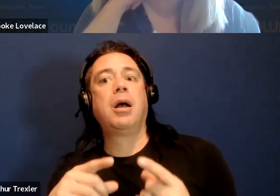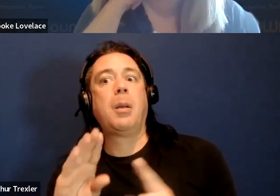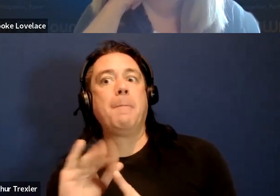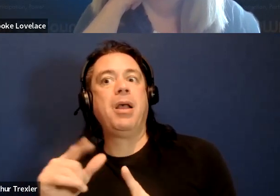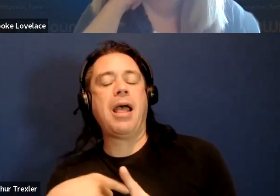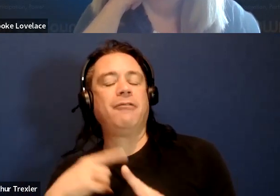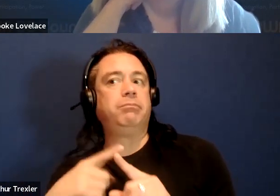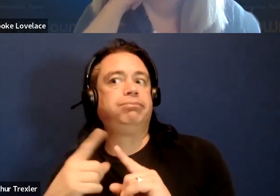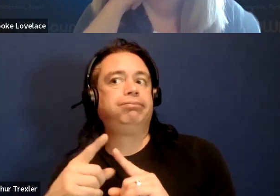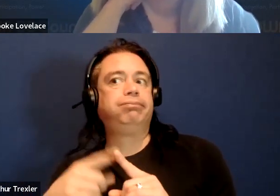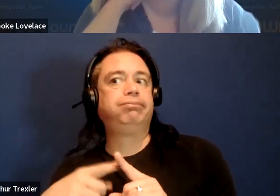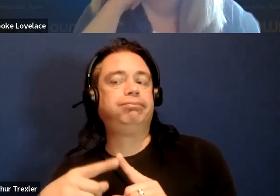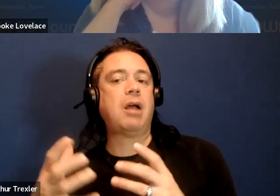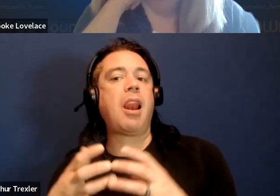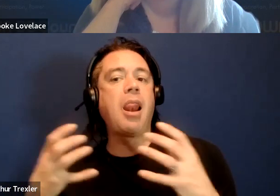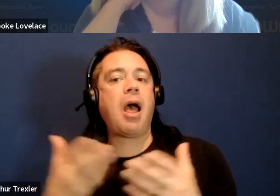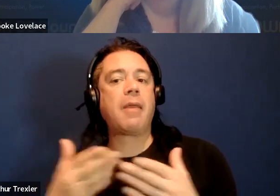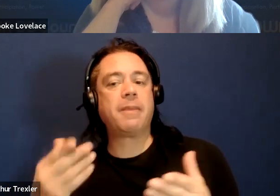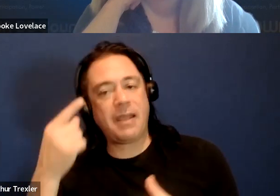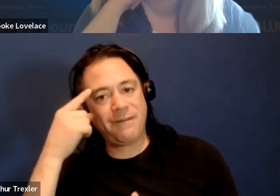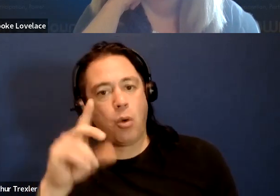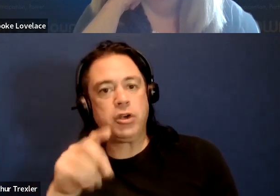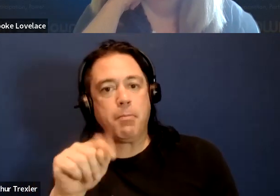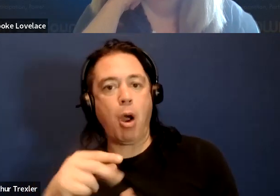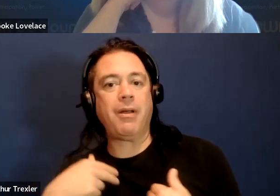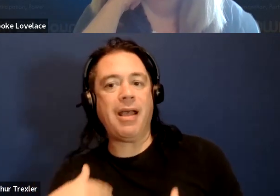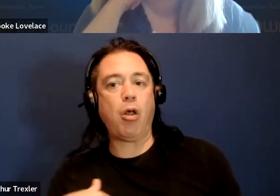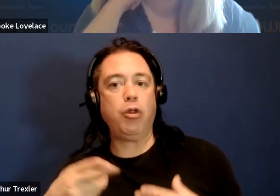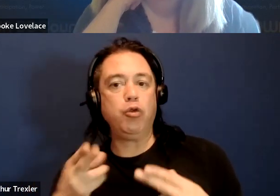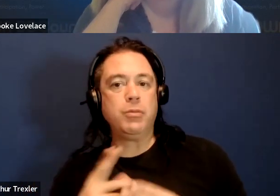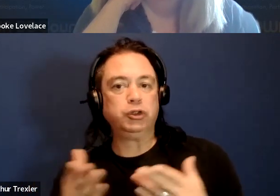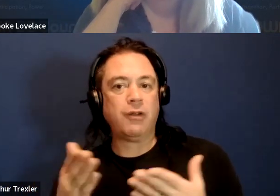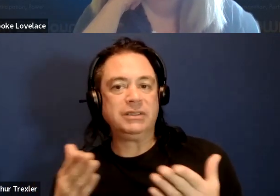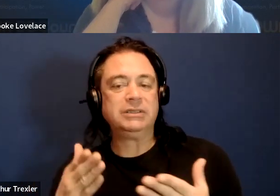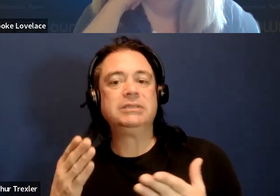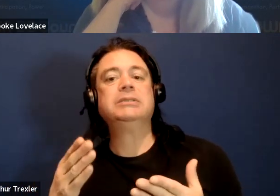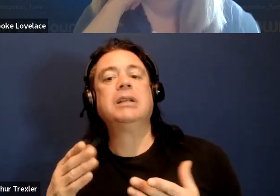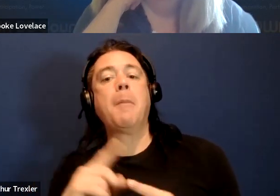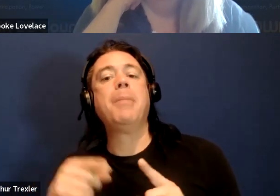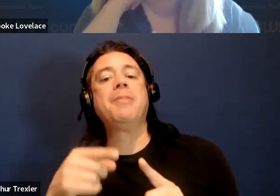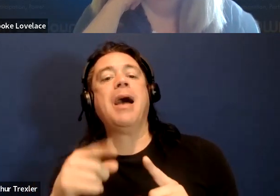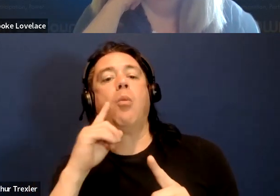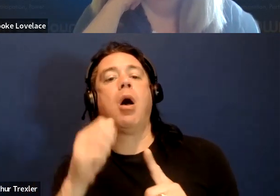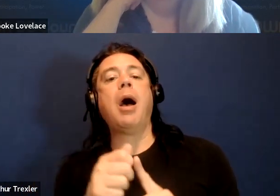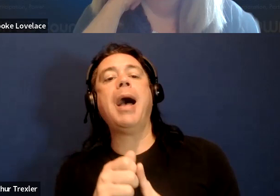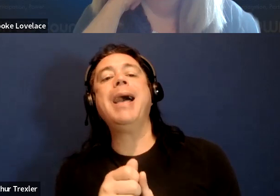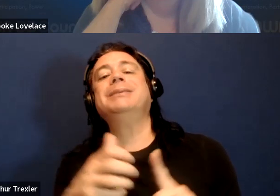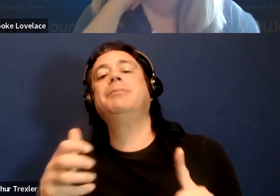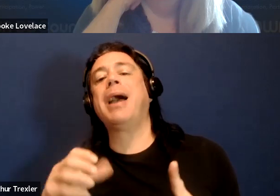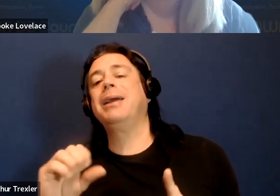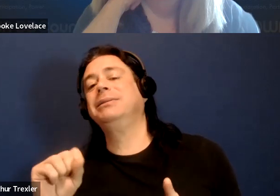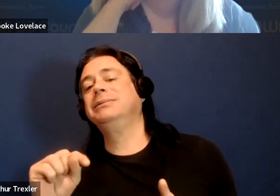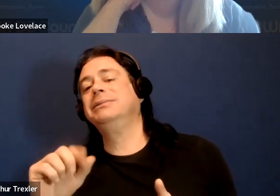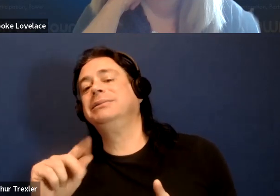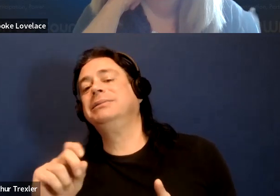things for the Department of Health and Human Services, but it expands the stakeholder input